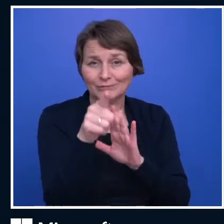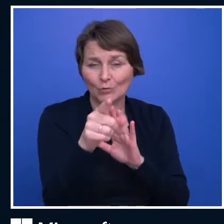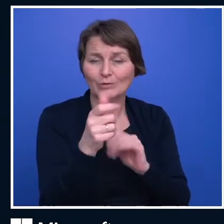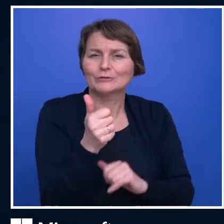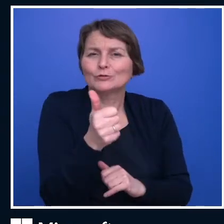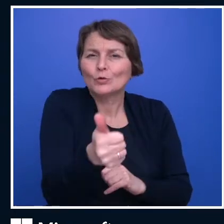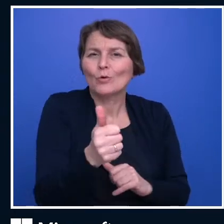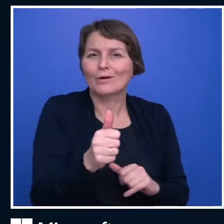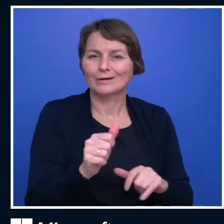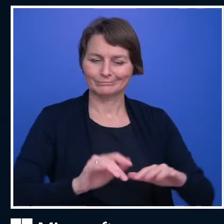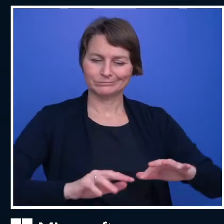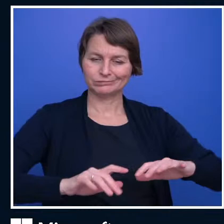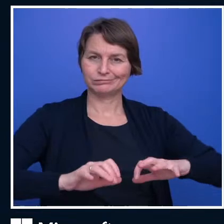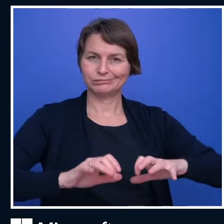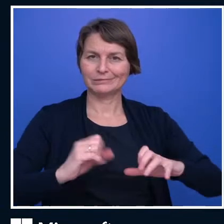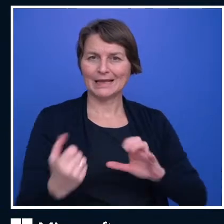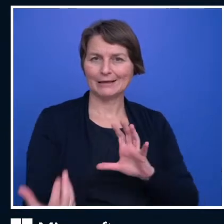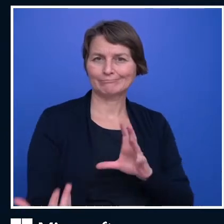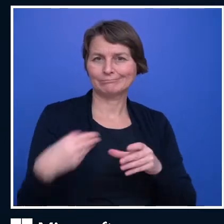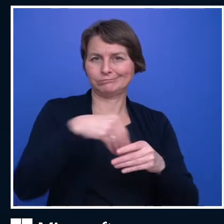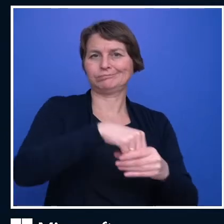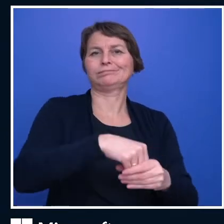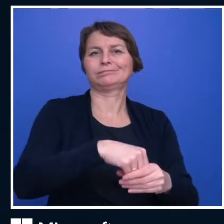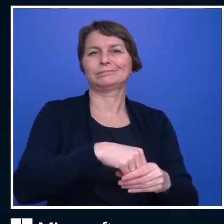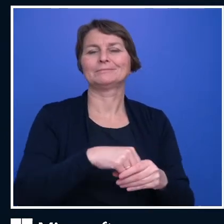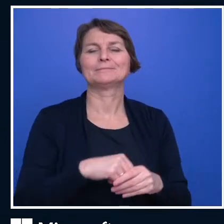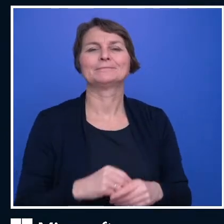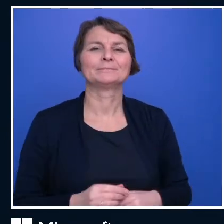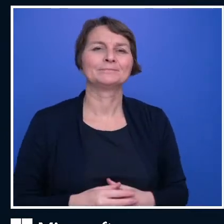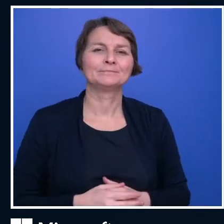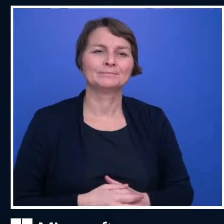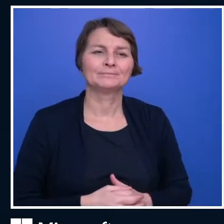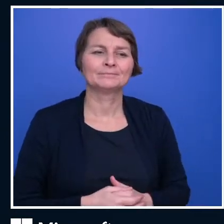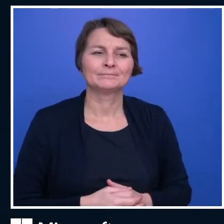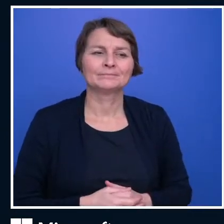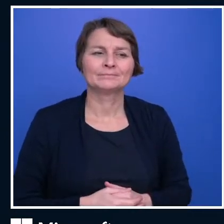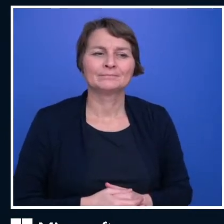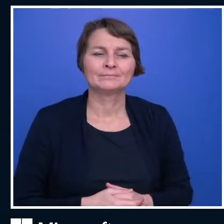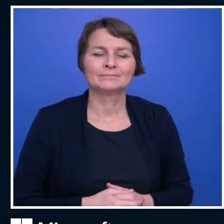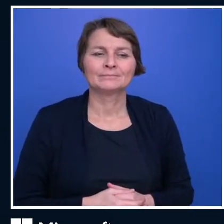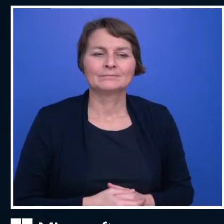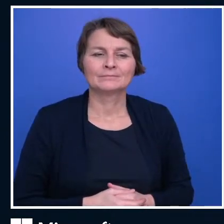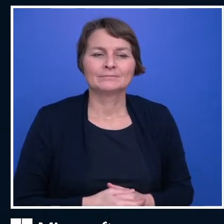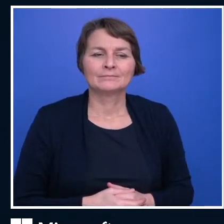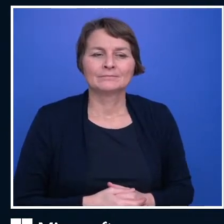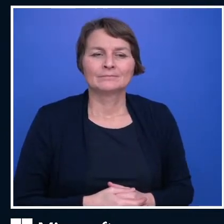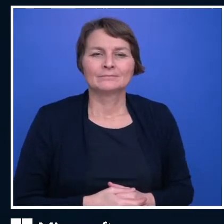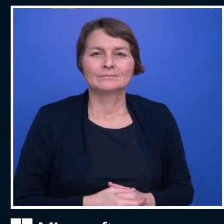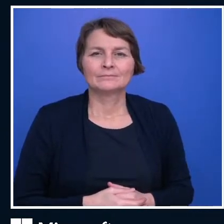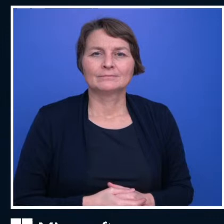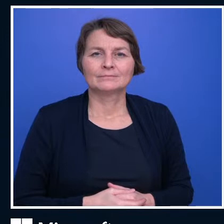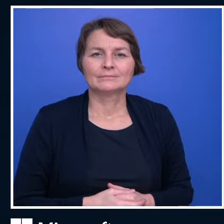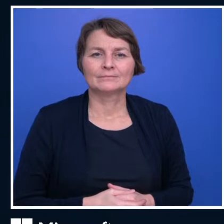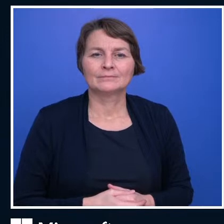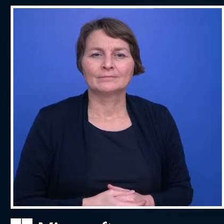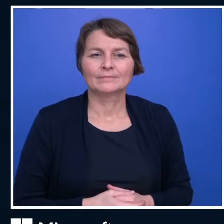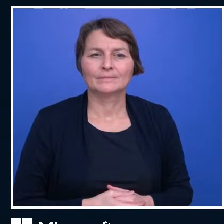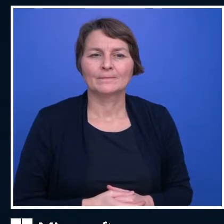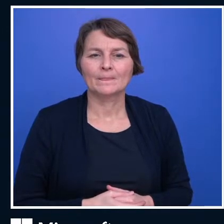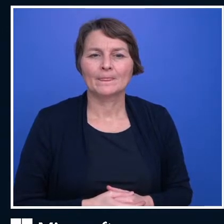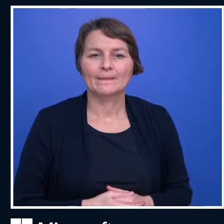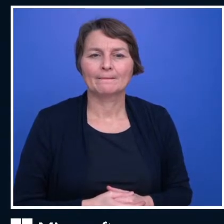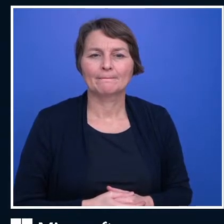But be aware that you can most certainly use a TensorFlow model in its place too.